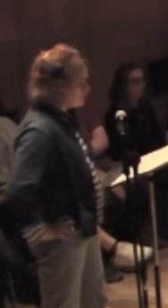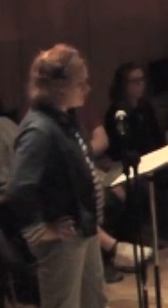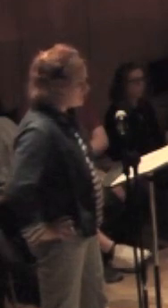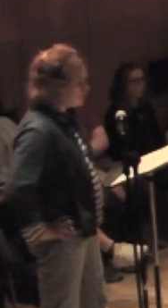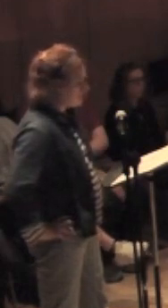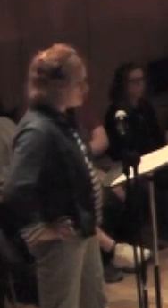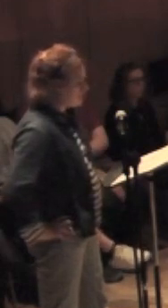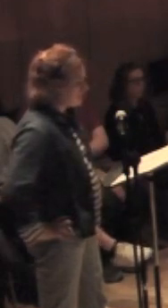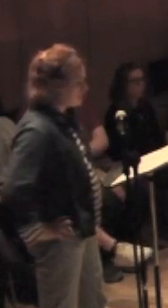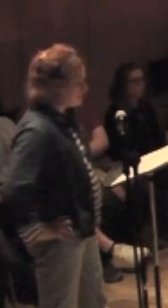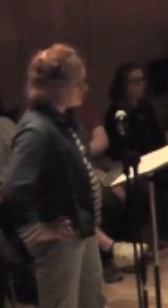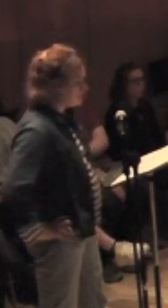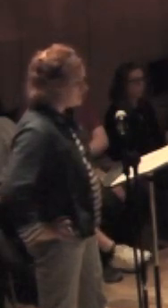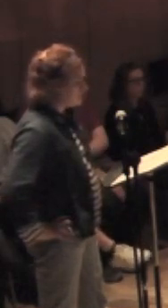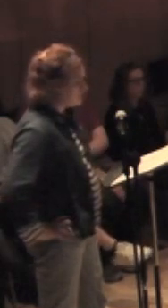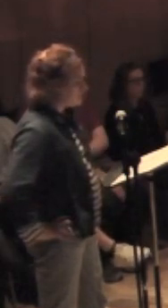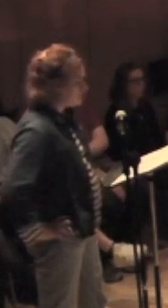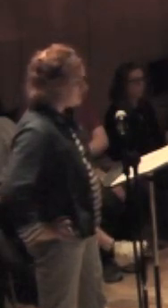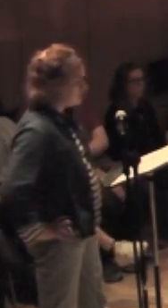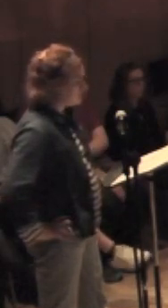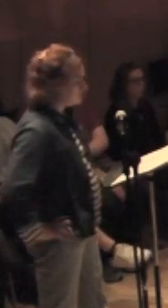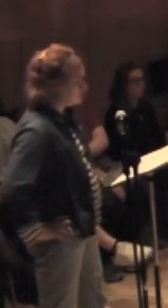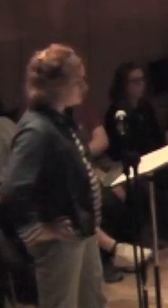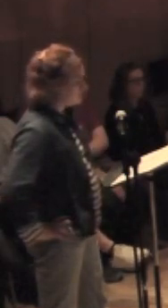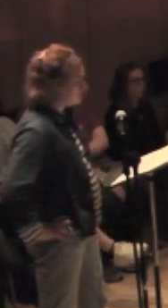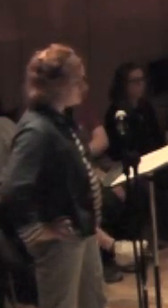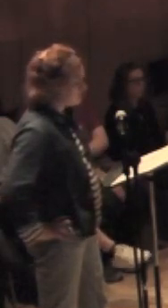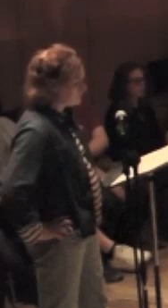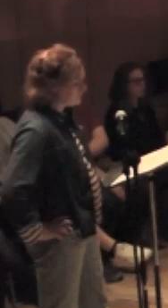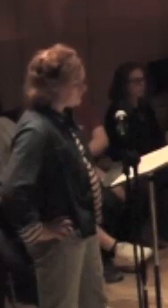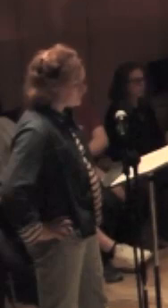yeah it is